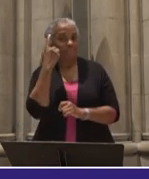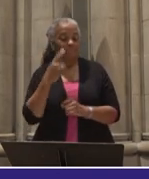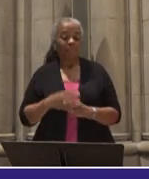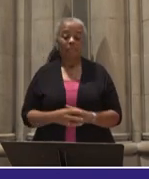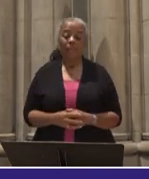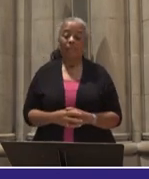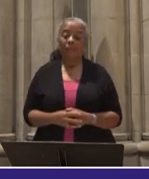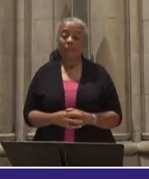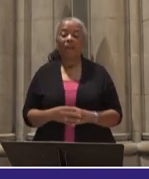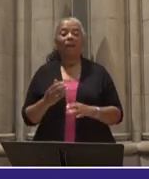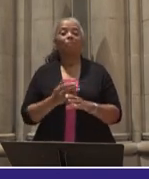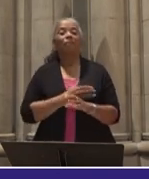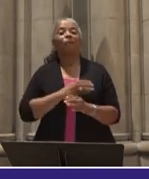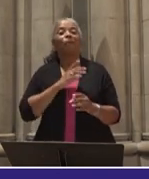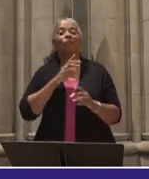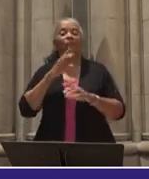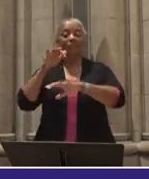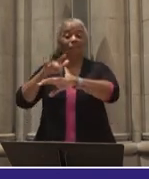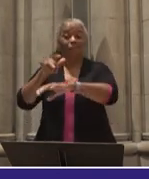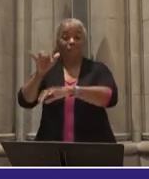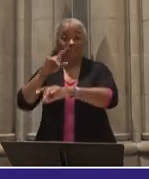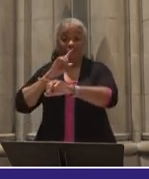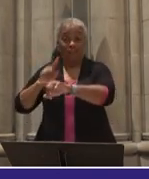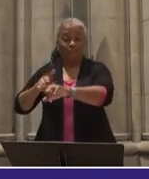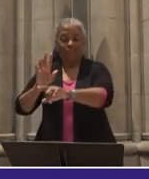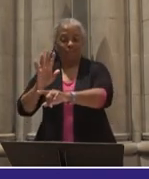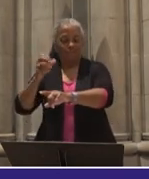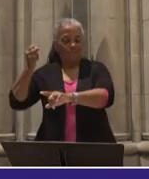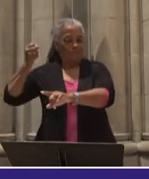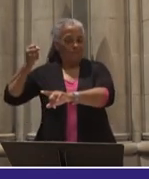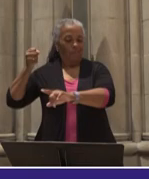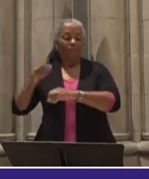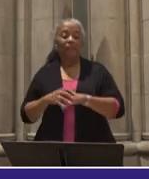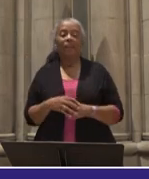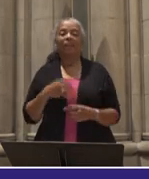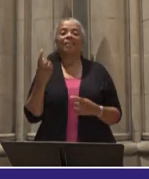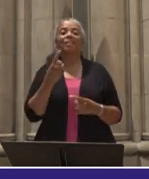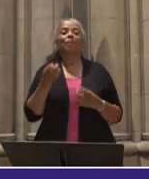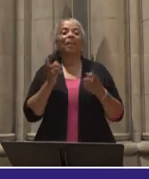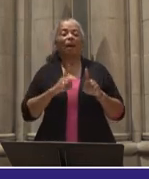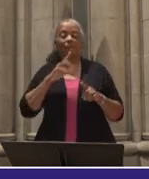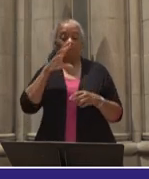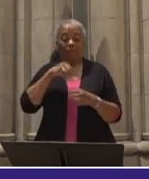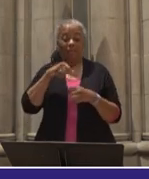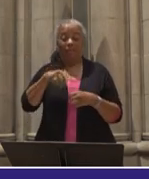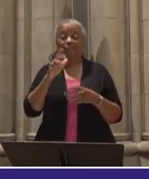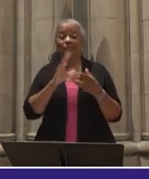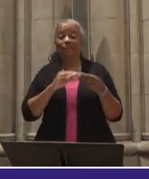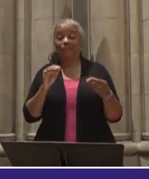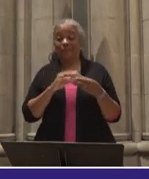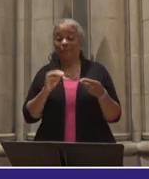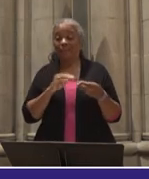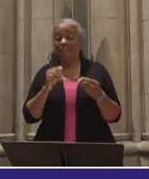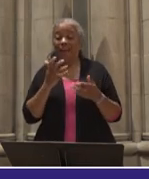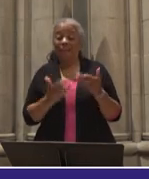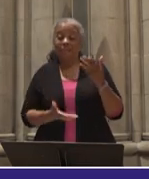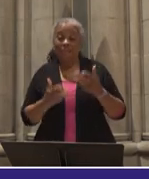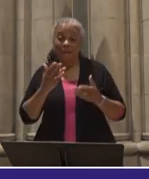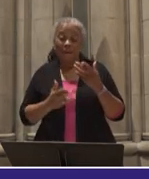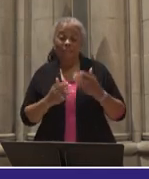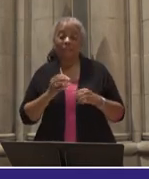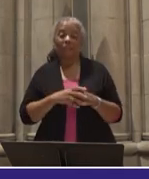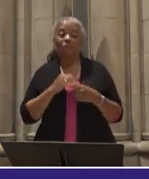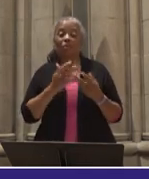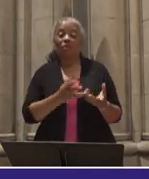before we get to that answer, there is something that occurs in this story that perhaps prompts the man